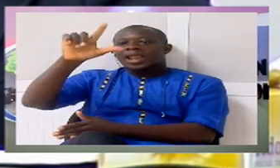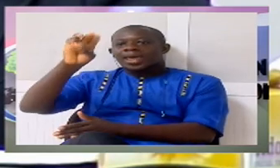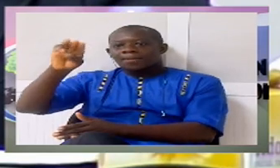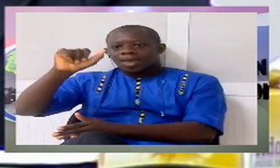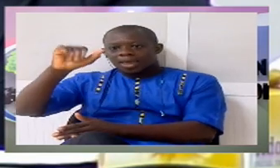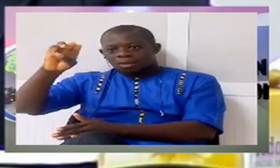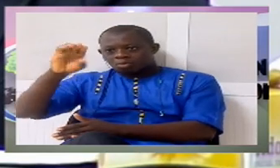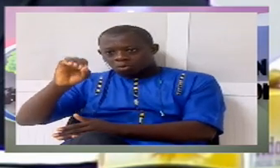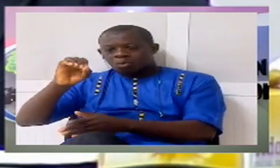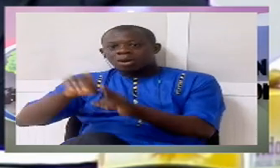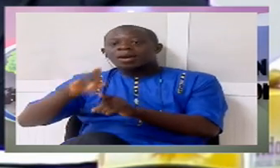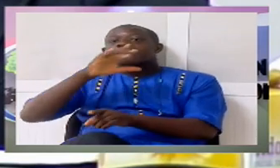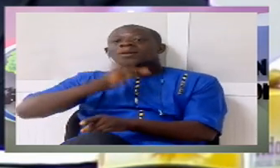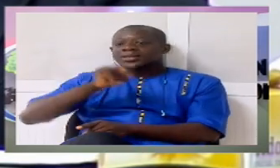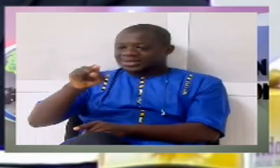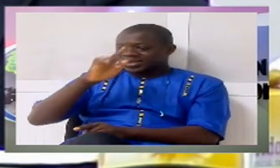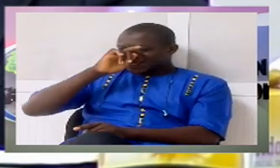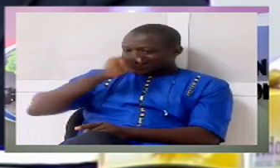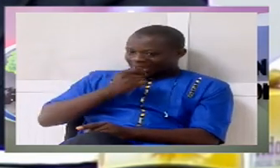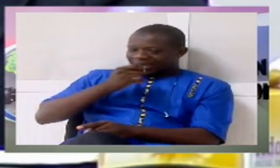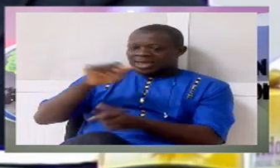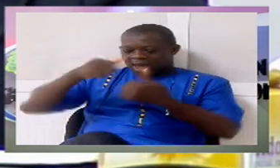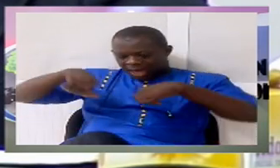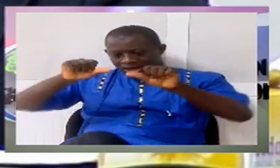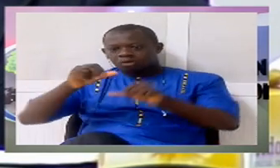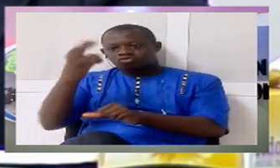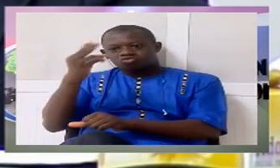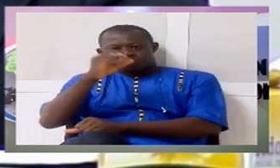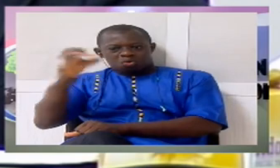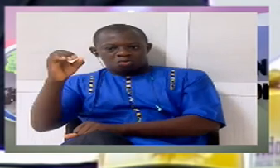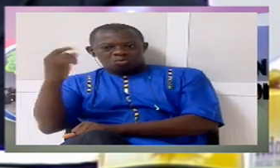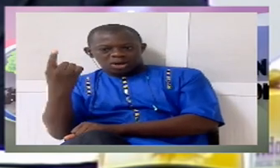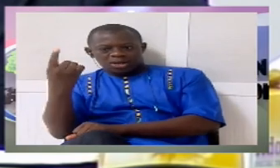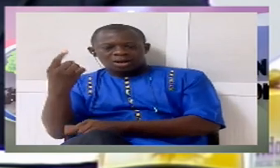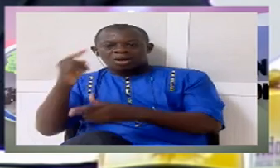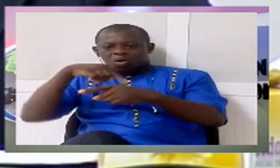around 2001 or thereabout, correct? Sedebe Almamo deena bu yagat depuis